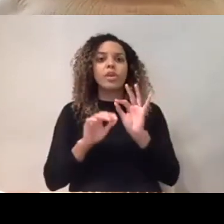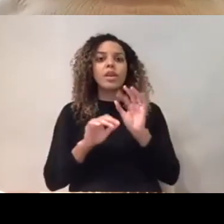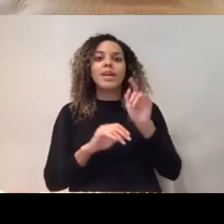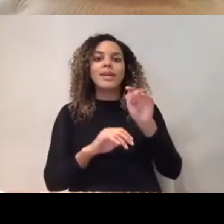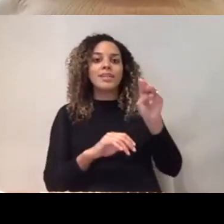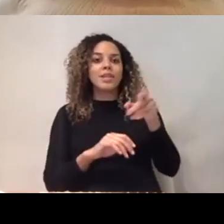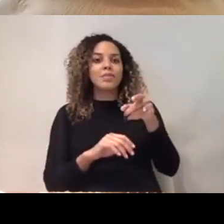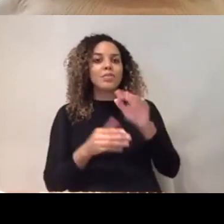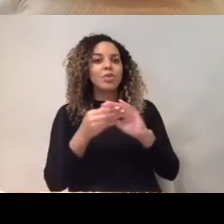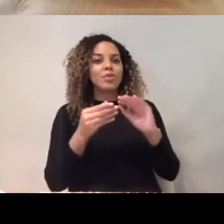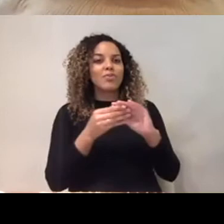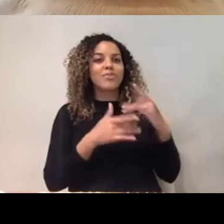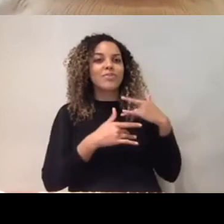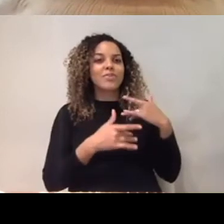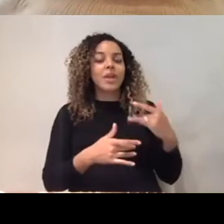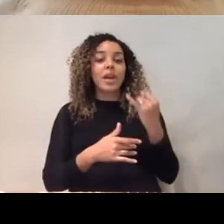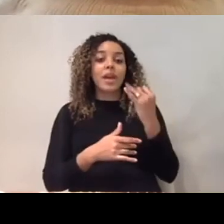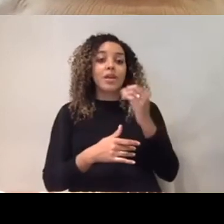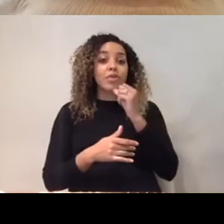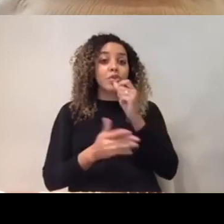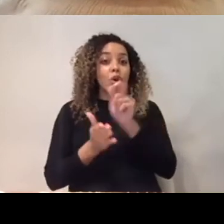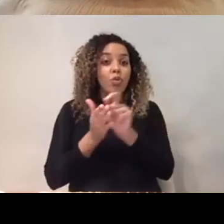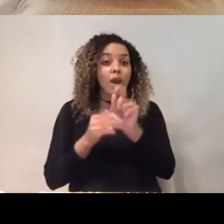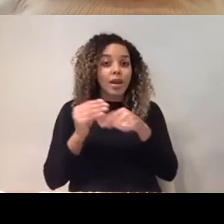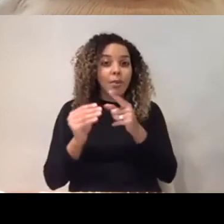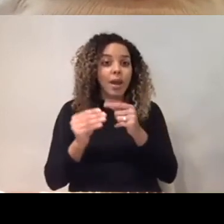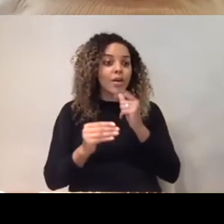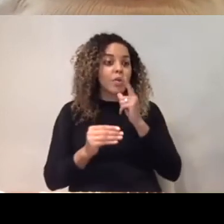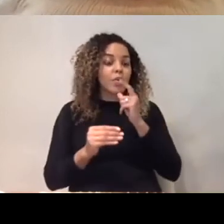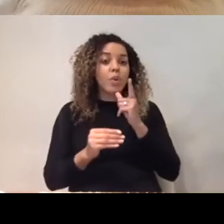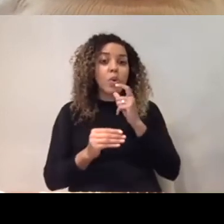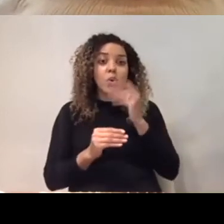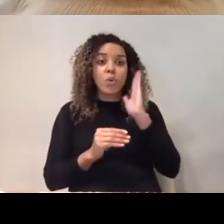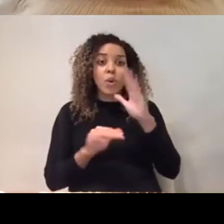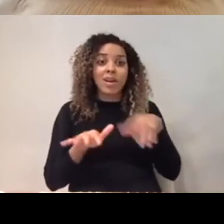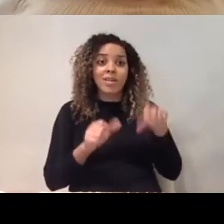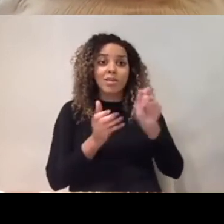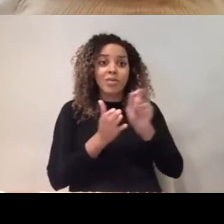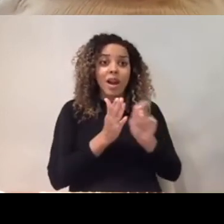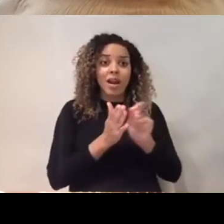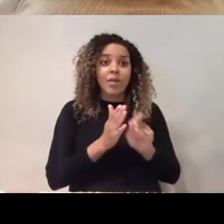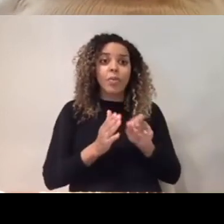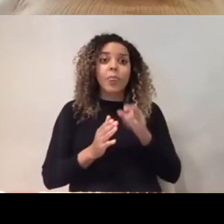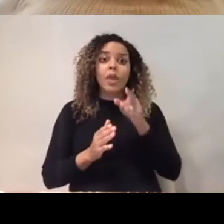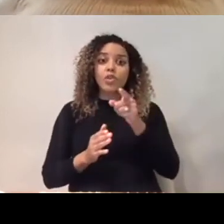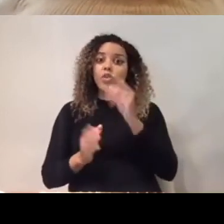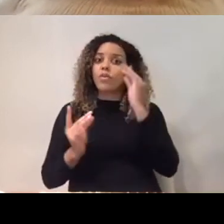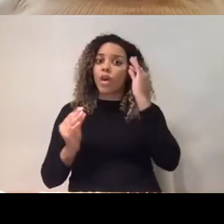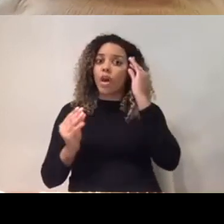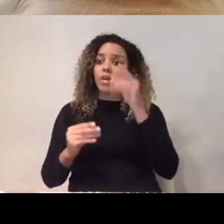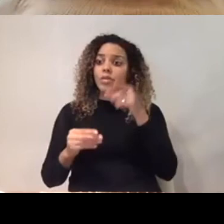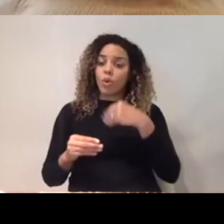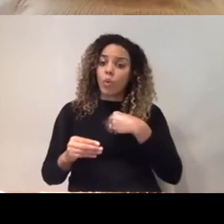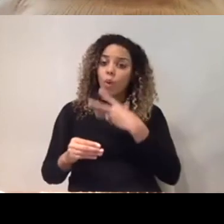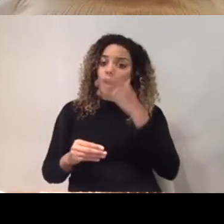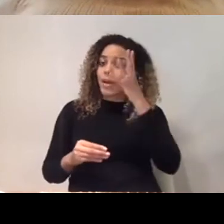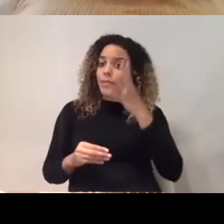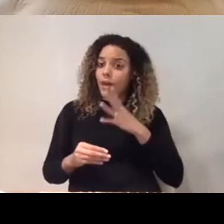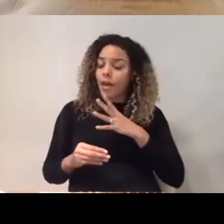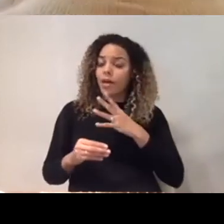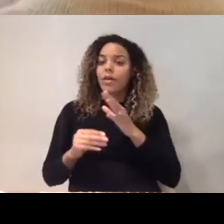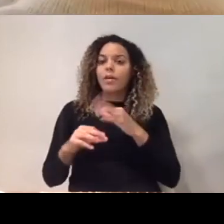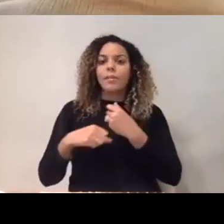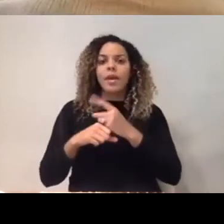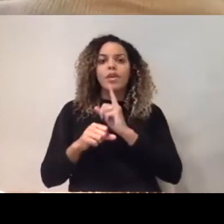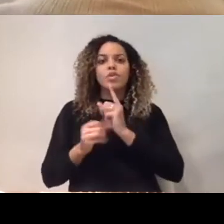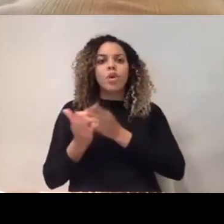will? And I know that you've thought about it, like as a white male, like ensuring authentic coverage of